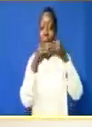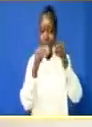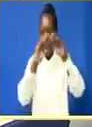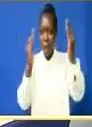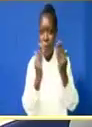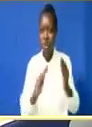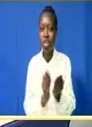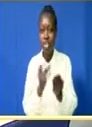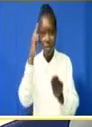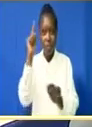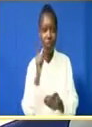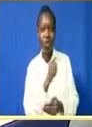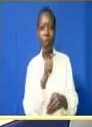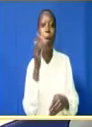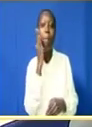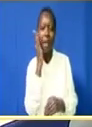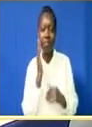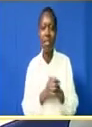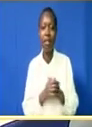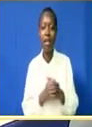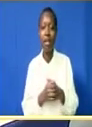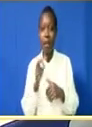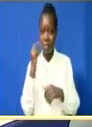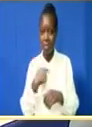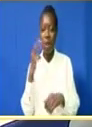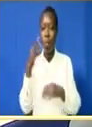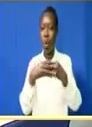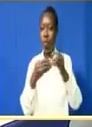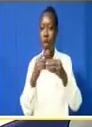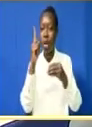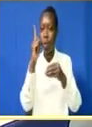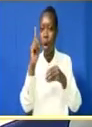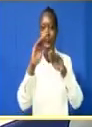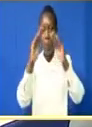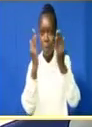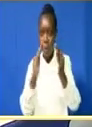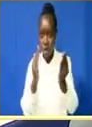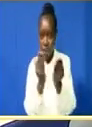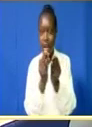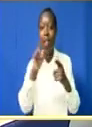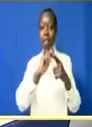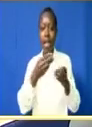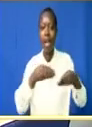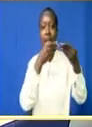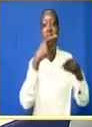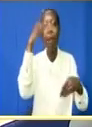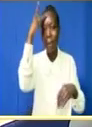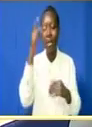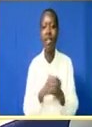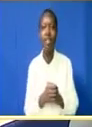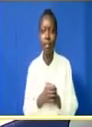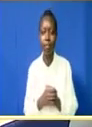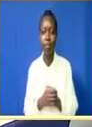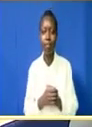flowers. One. I'll make one and put flowers take it there. And take it home. Very good. Yes. And make sure it's a better one. Or you're going to